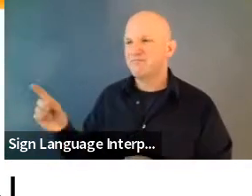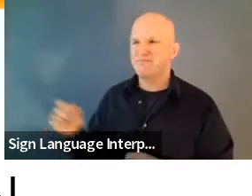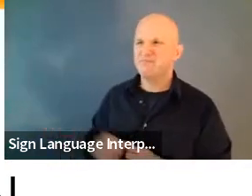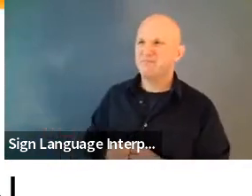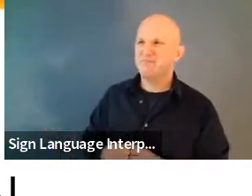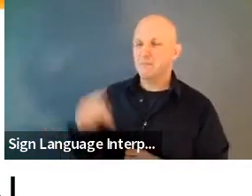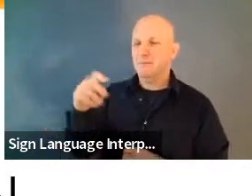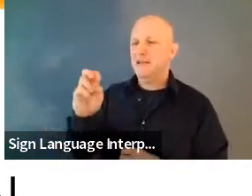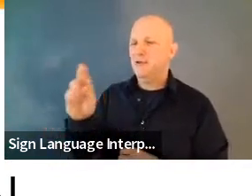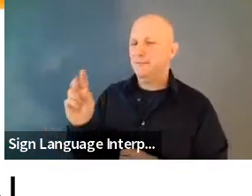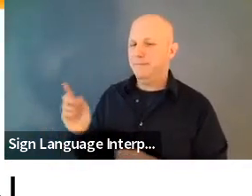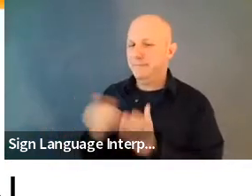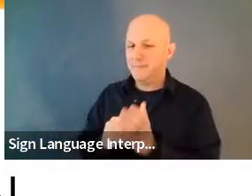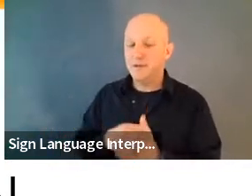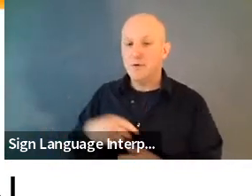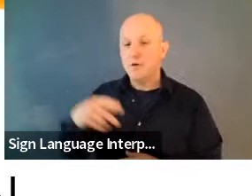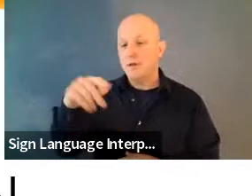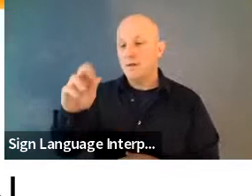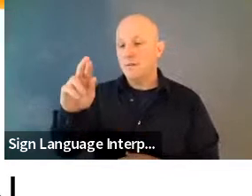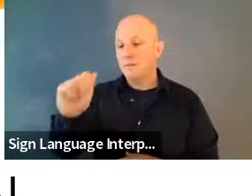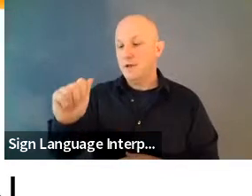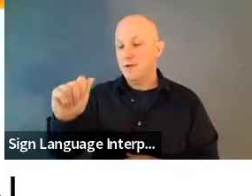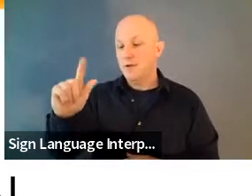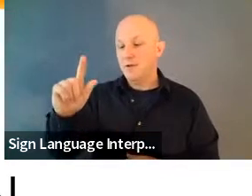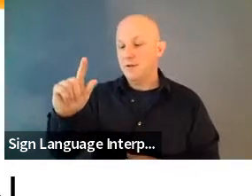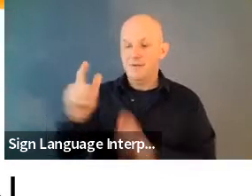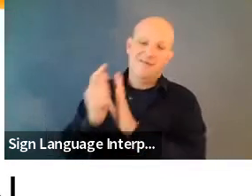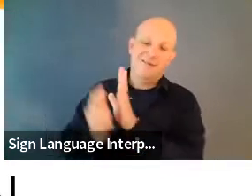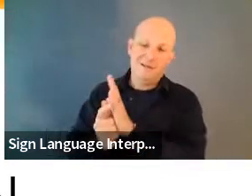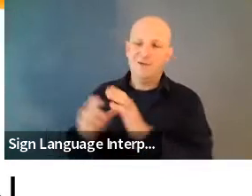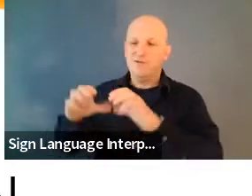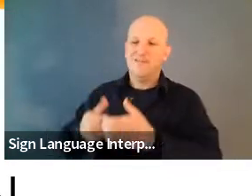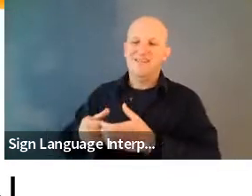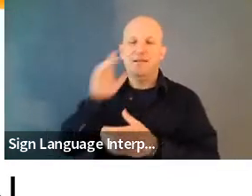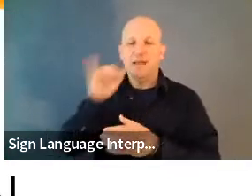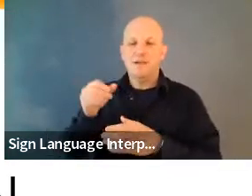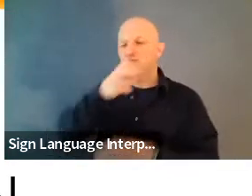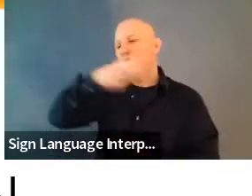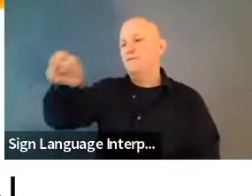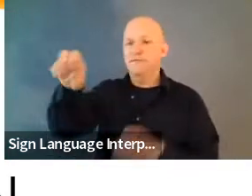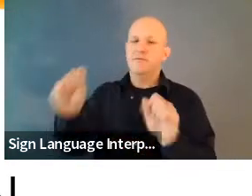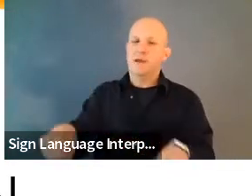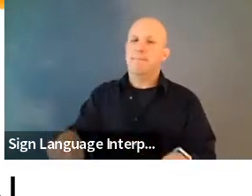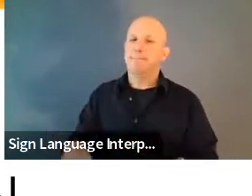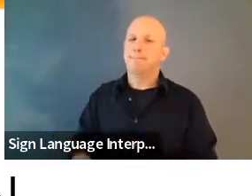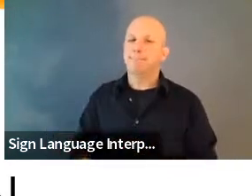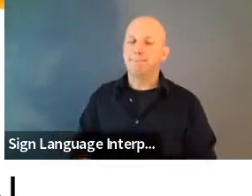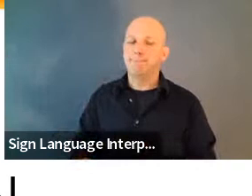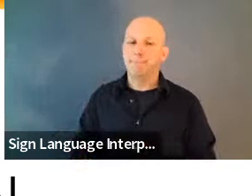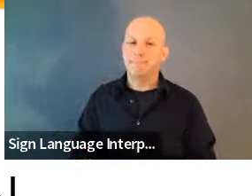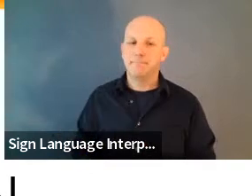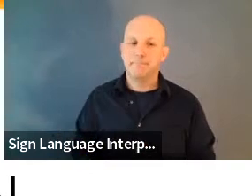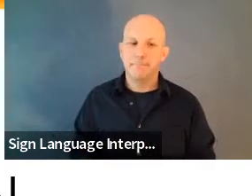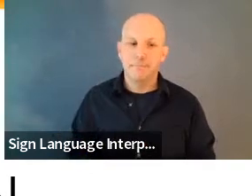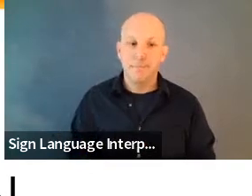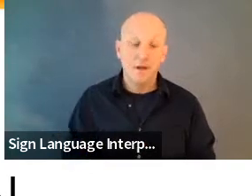courses transfer. So I mean, just so you know, they're transferable and have been for a long time. So as for San Joaquin going directly